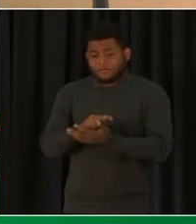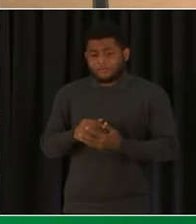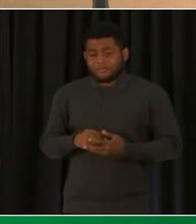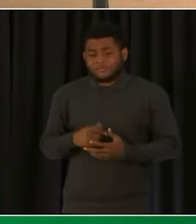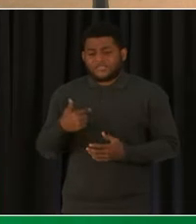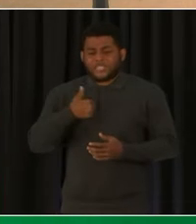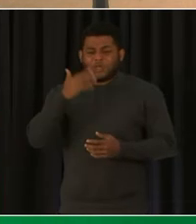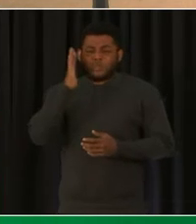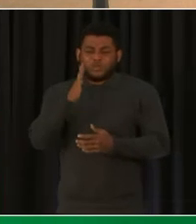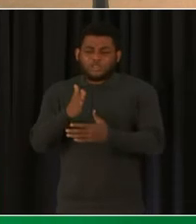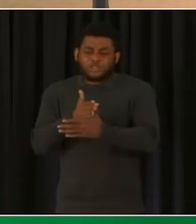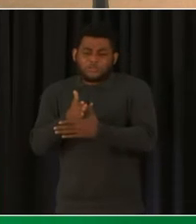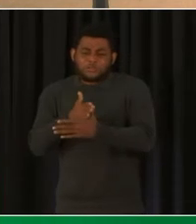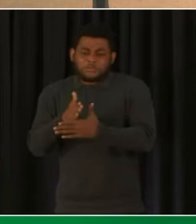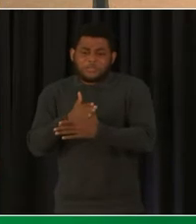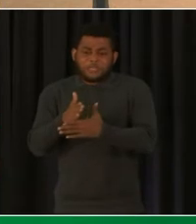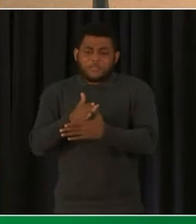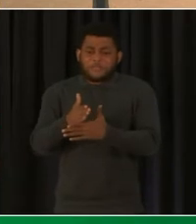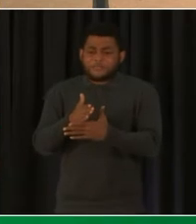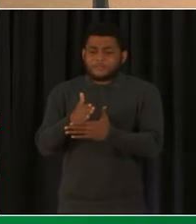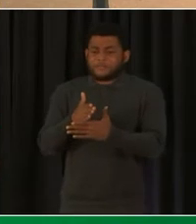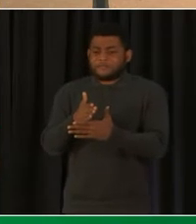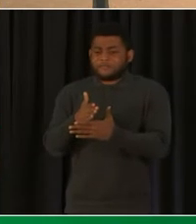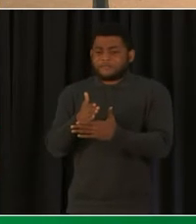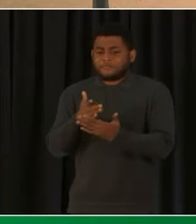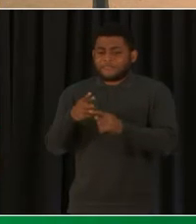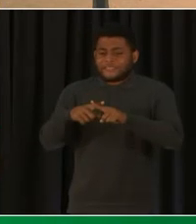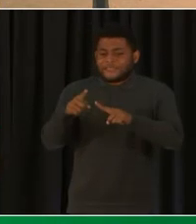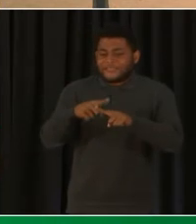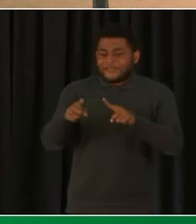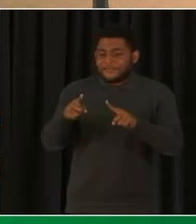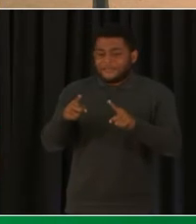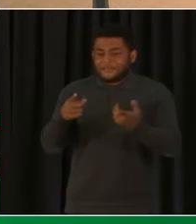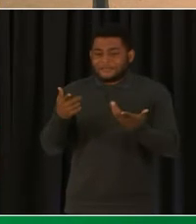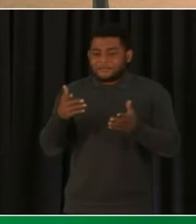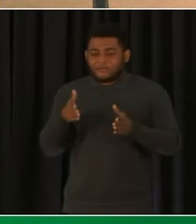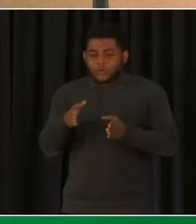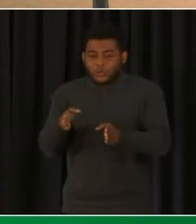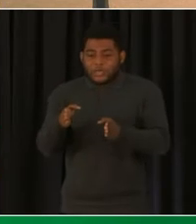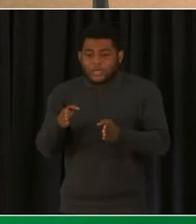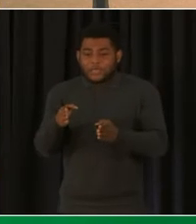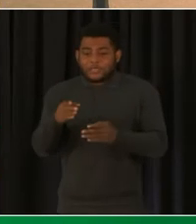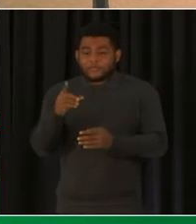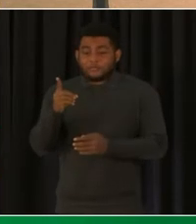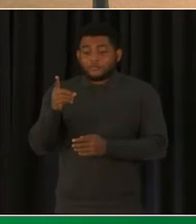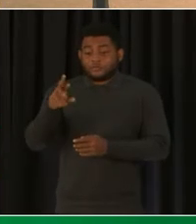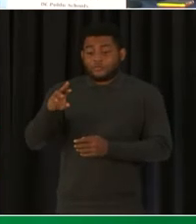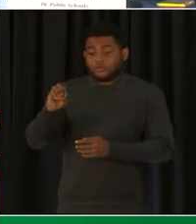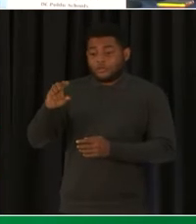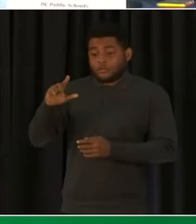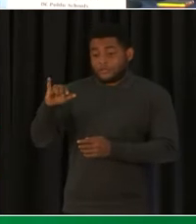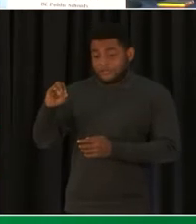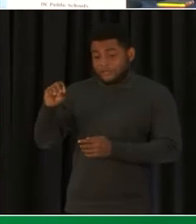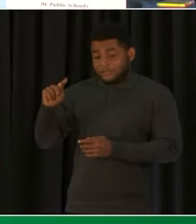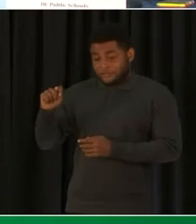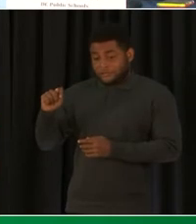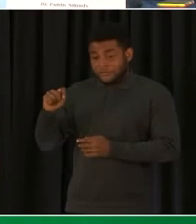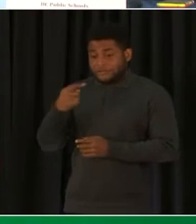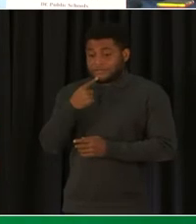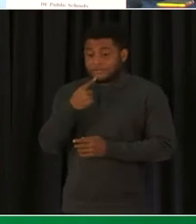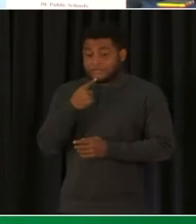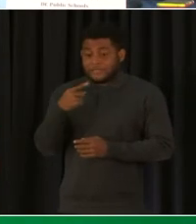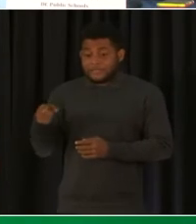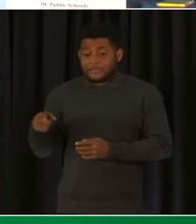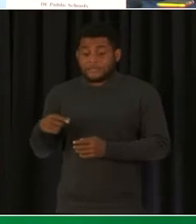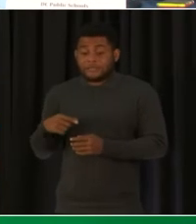I will share that in many ways it mirrors the program that Dr. Elliott talked through. It's saliva-based and it's